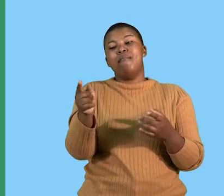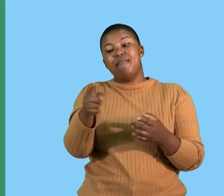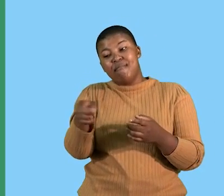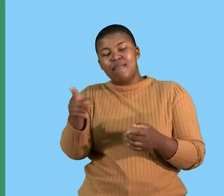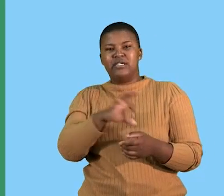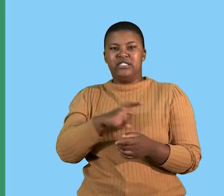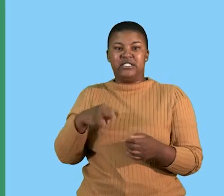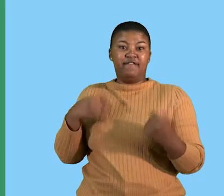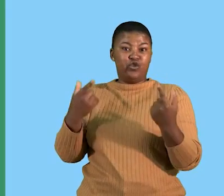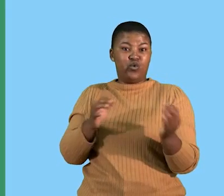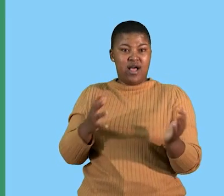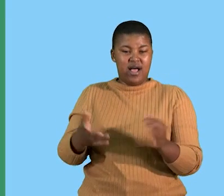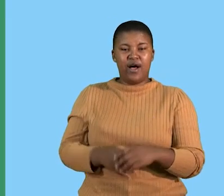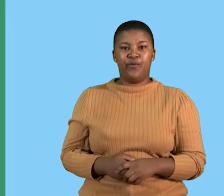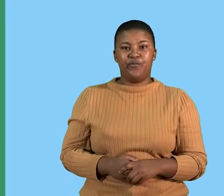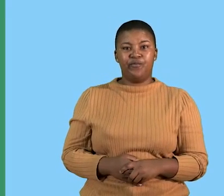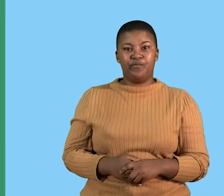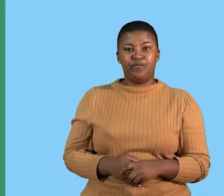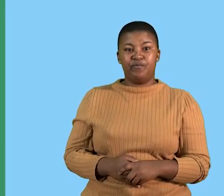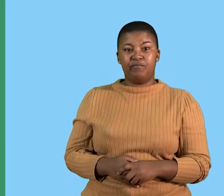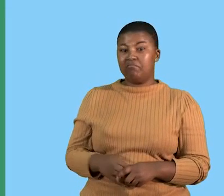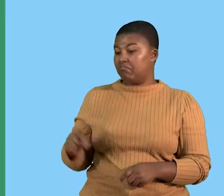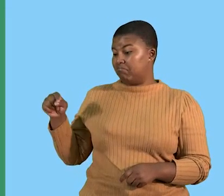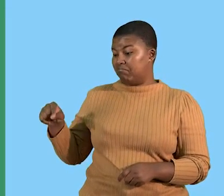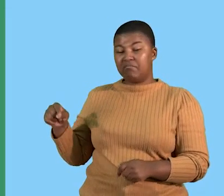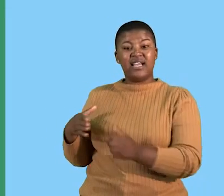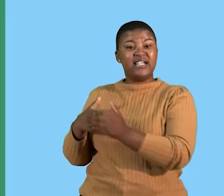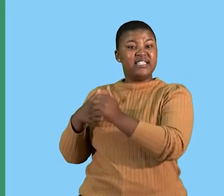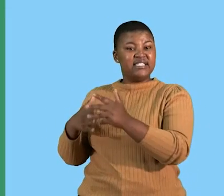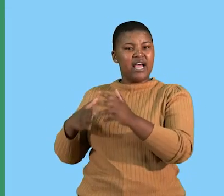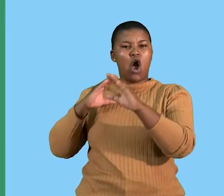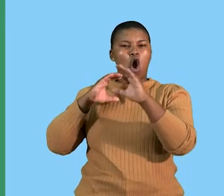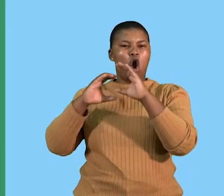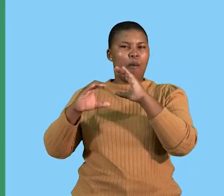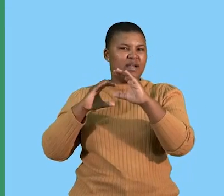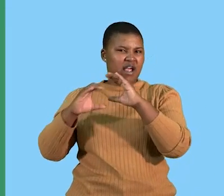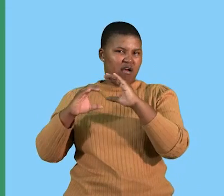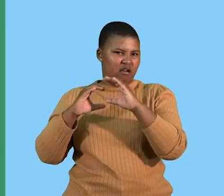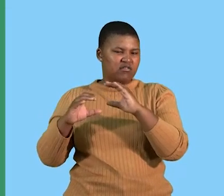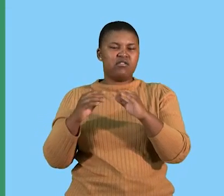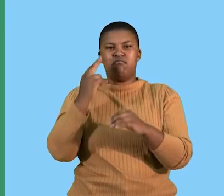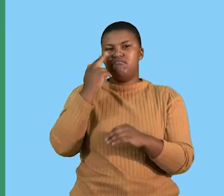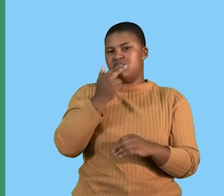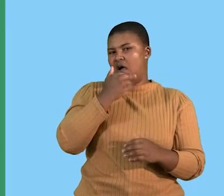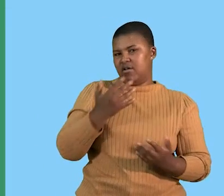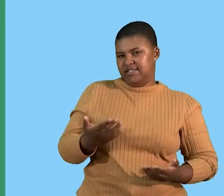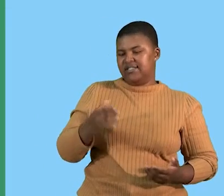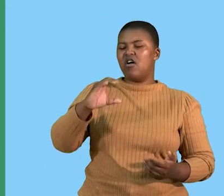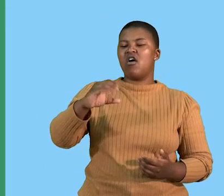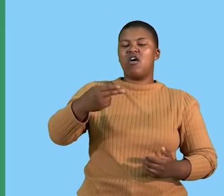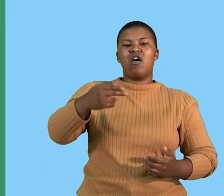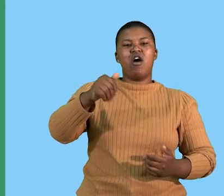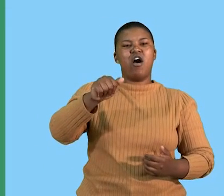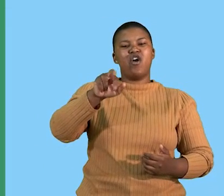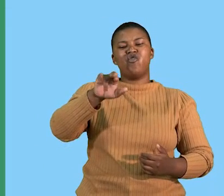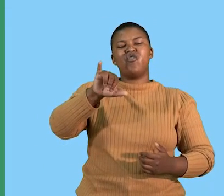employees, where leaders communicate through their charisma. Now, charisma means you can think about charm. So they use